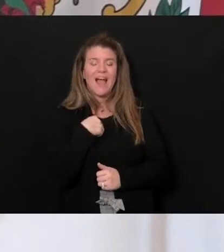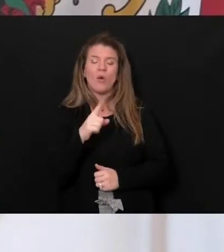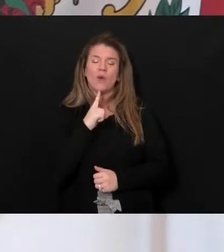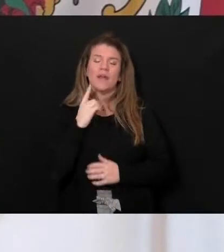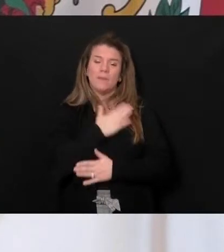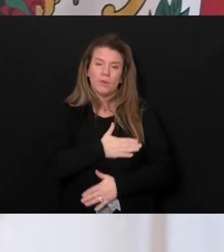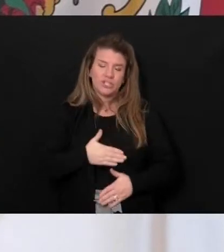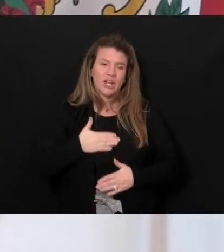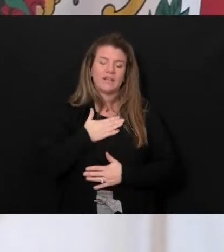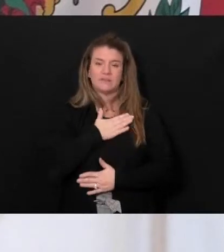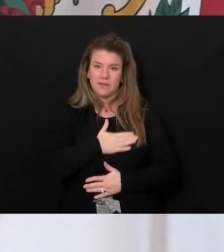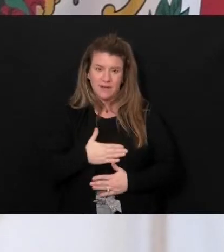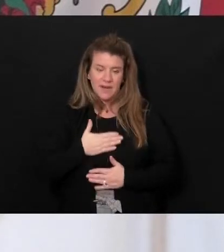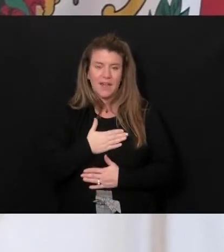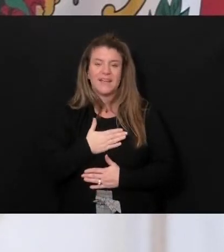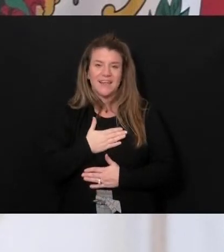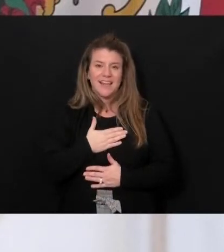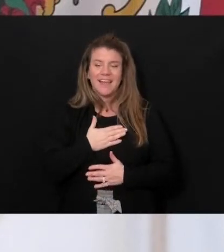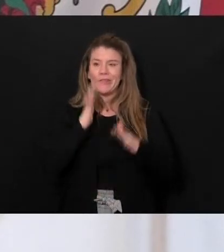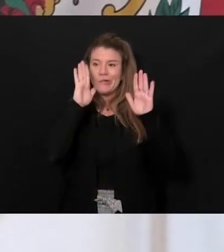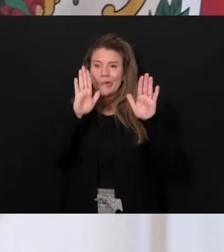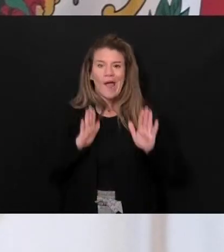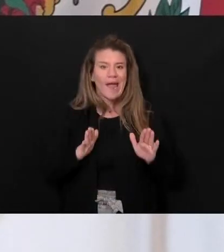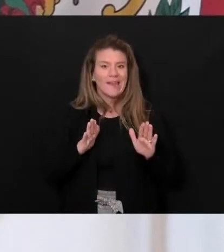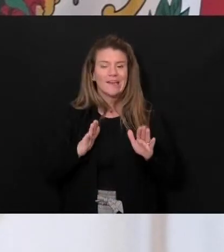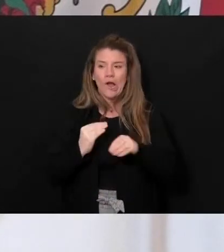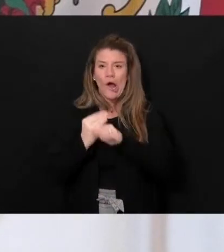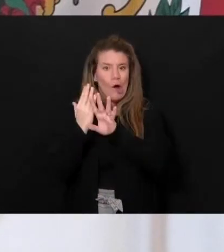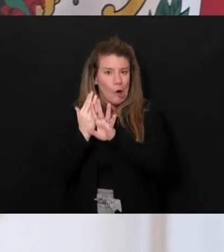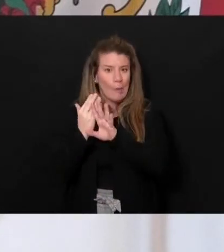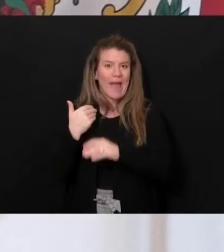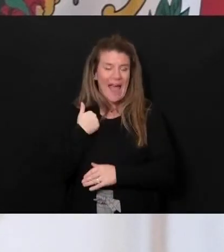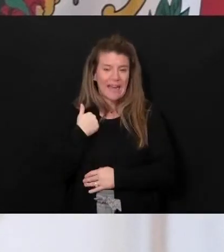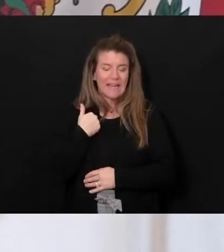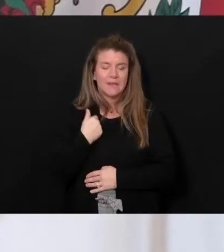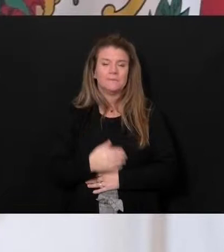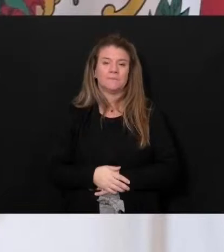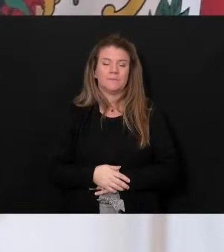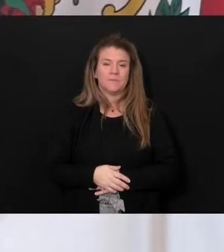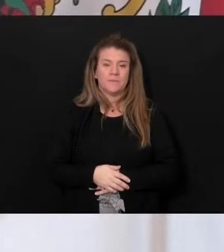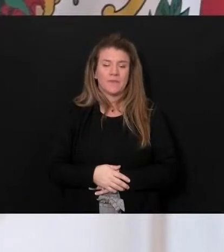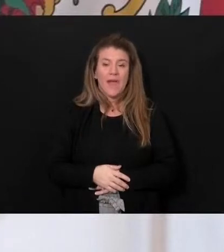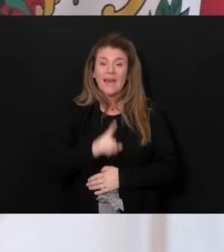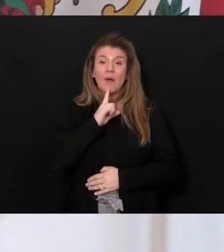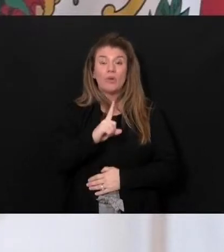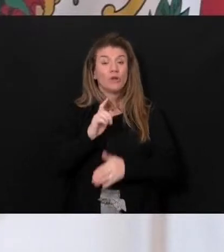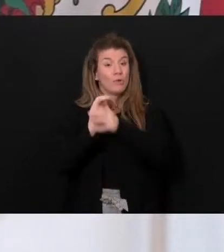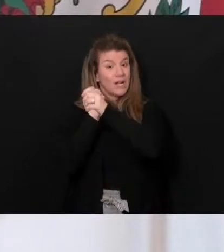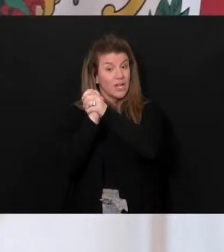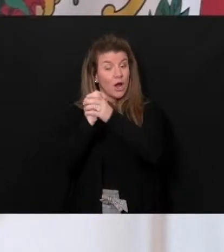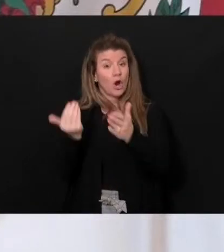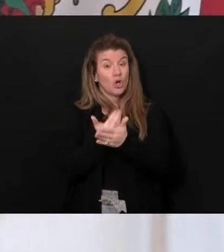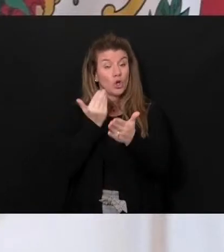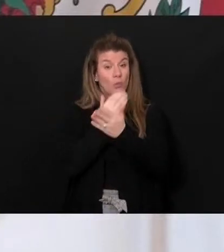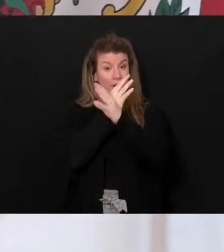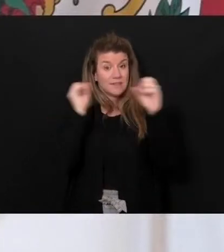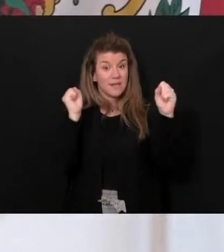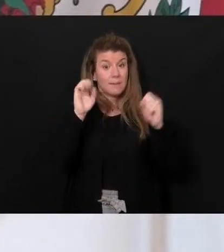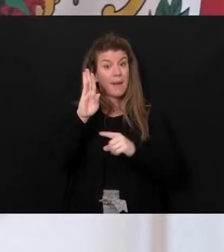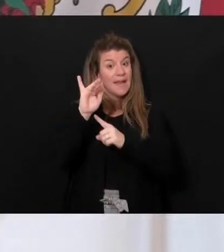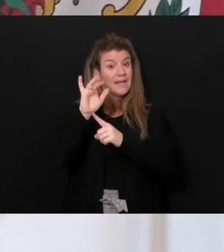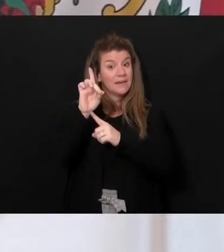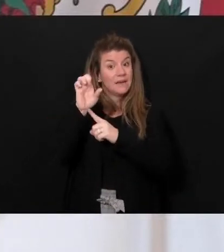appreciate, the great call. And I really congratulate our new president, President